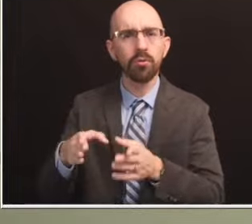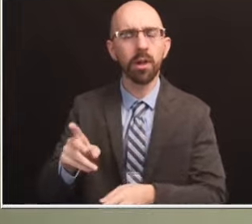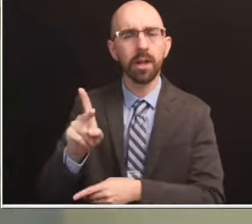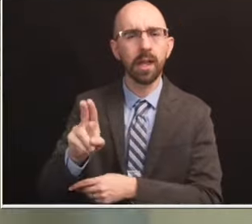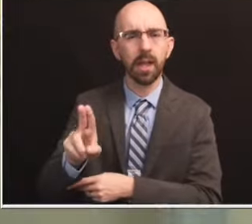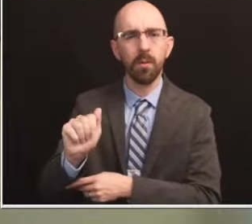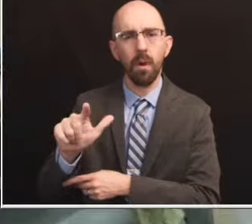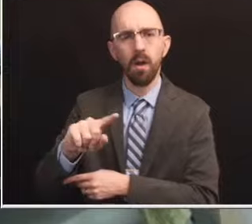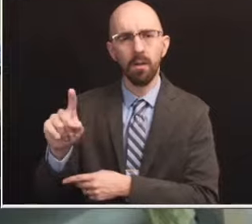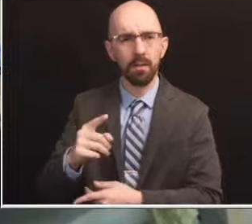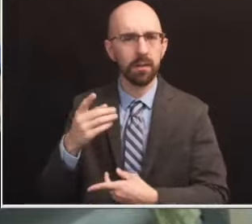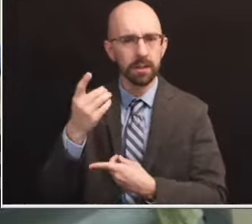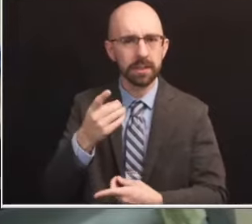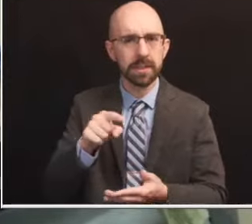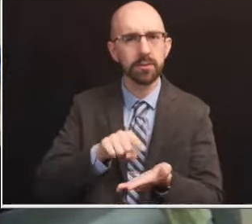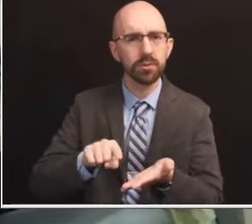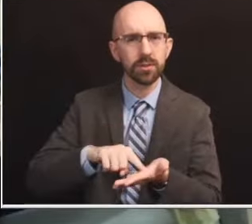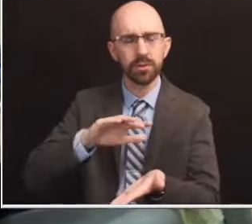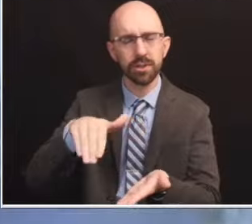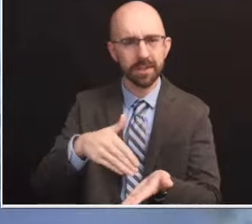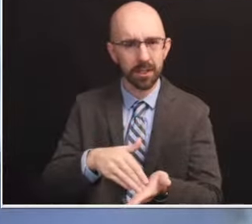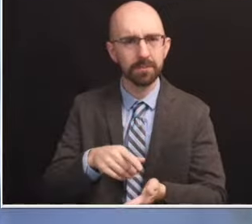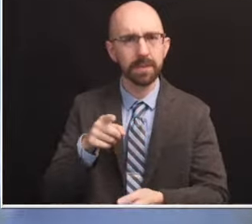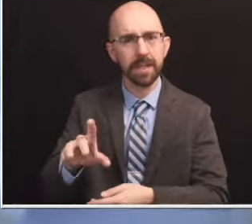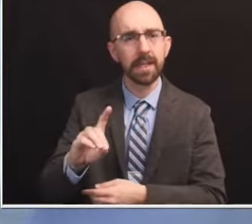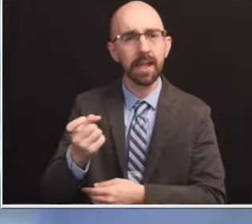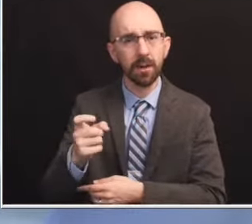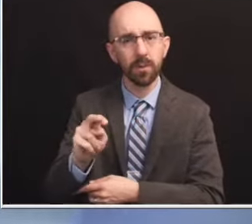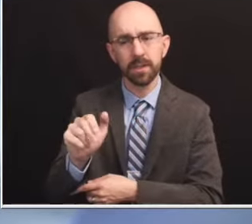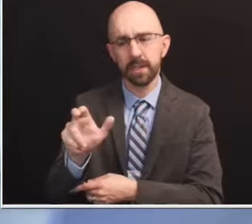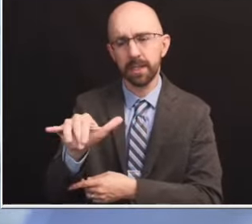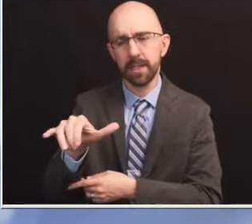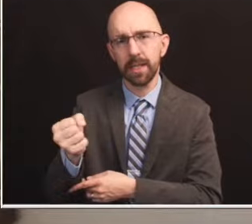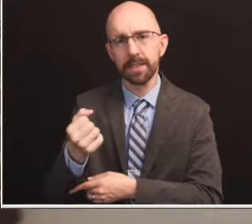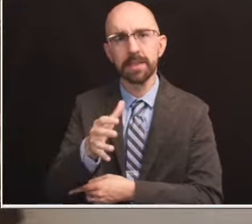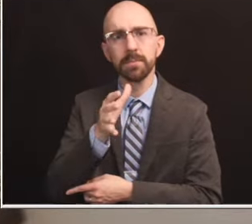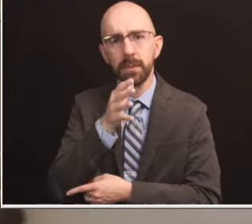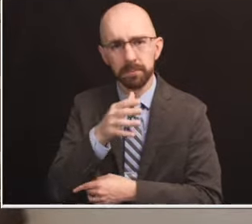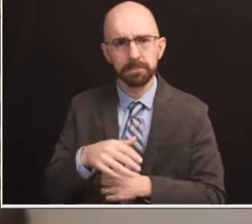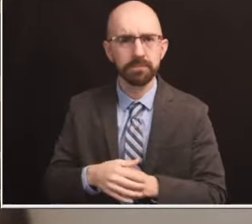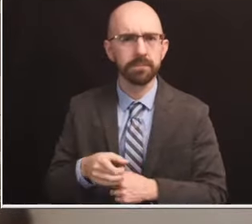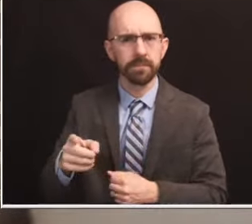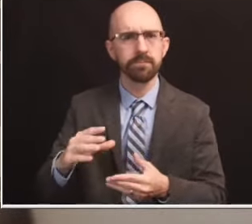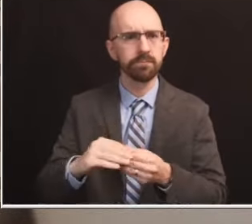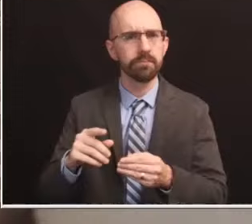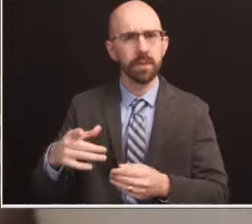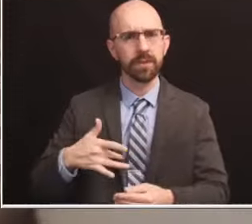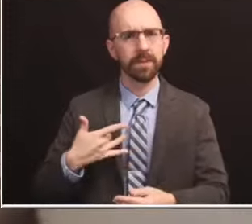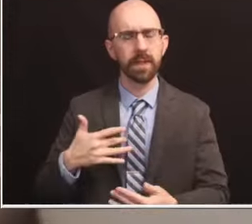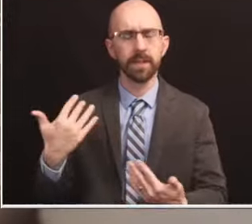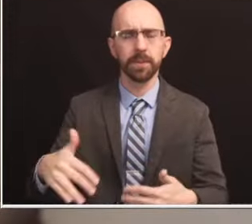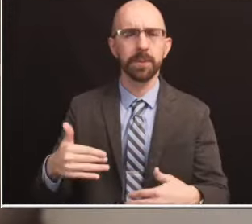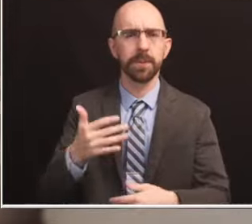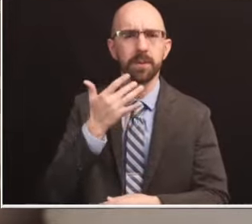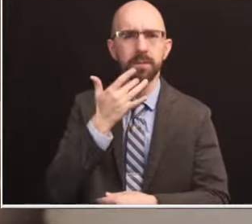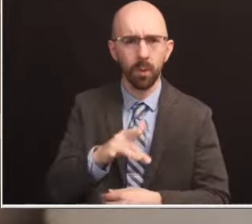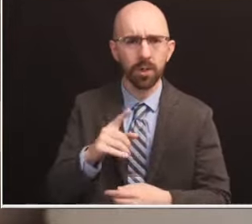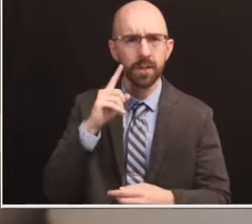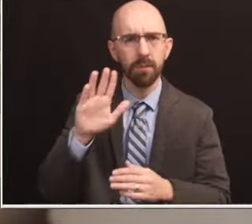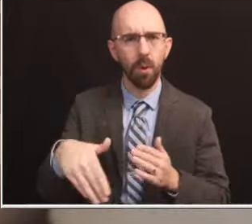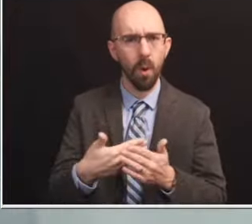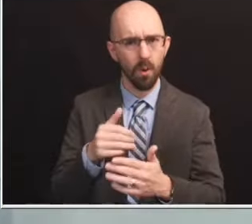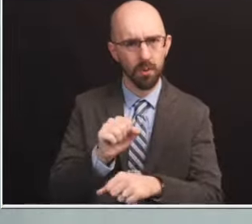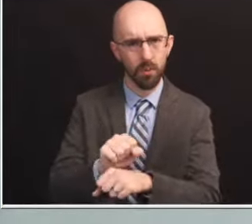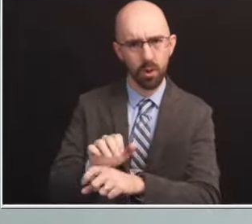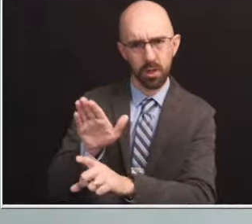Alzheimer's Disease Research Center. He diagnosed Nancy's mom. Nancy says she feels incredibly fortunate for all of the